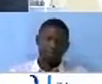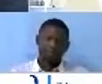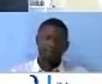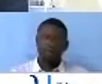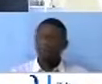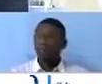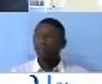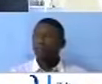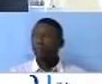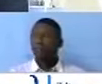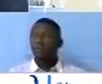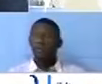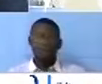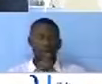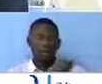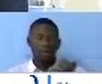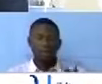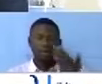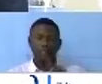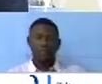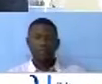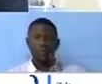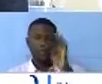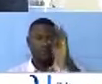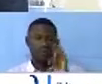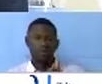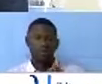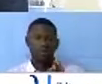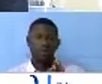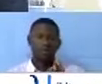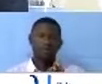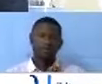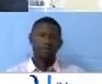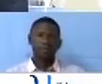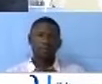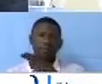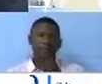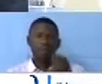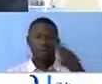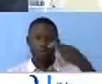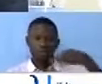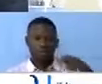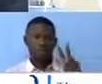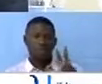And then from February 2012